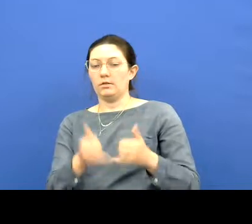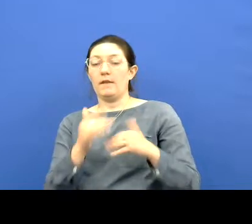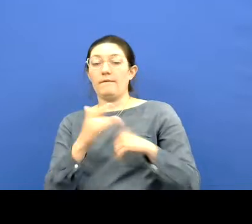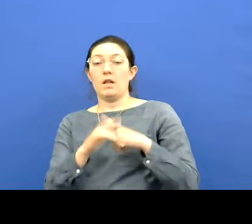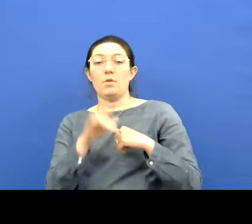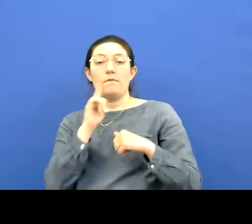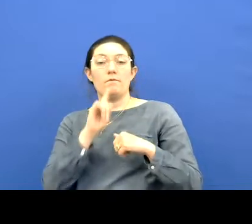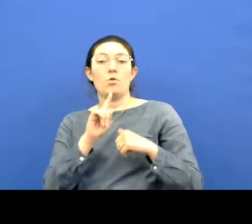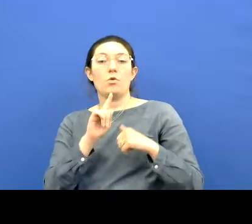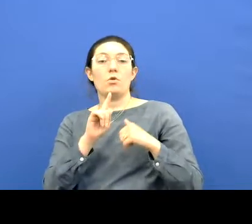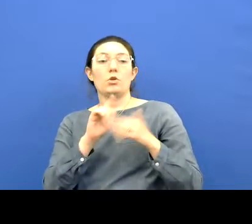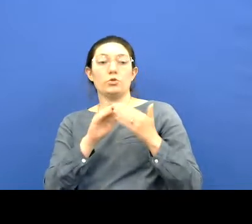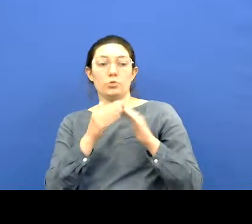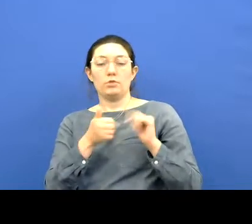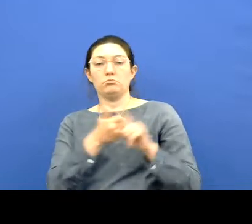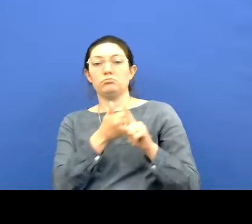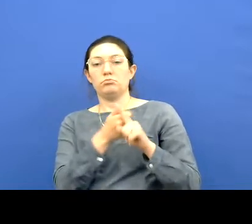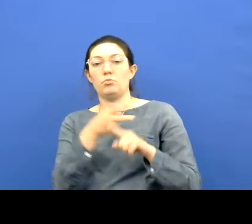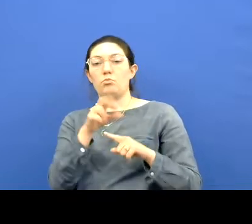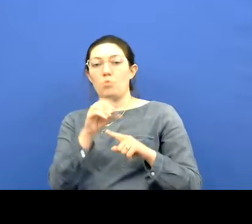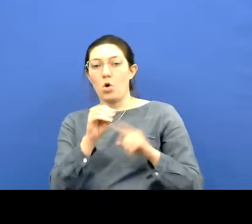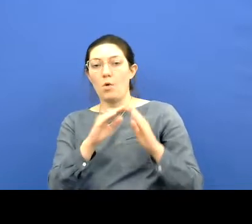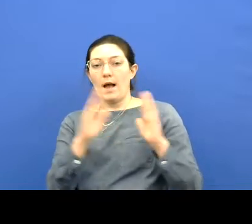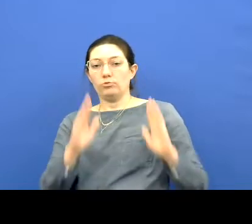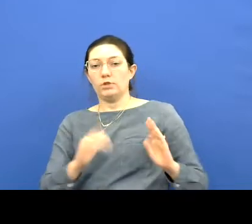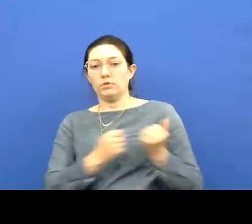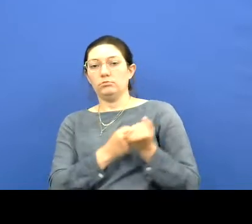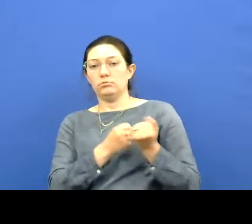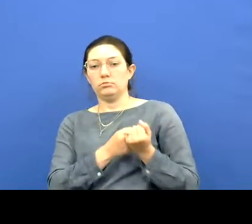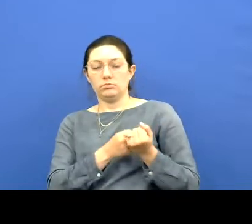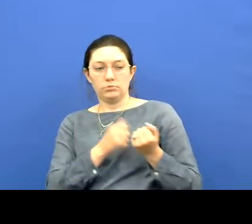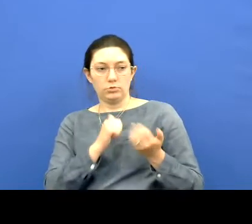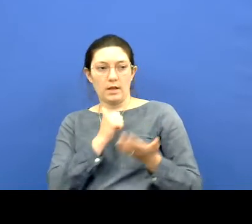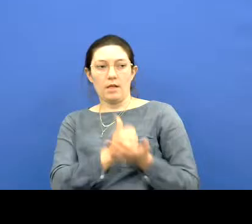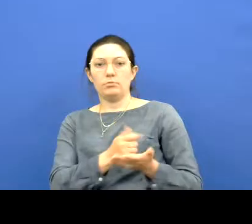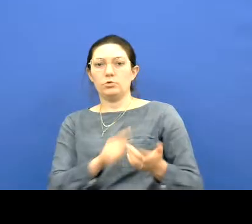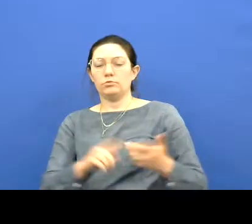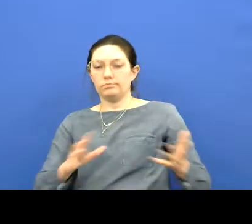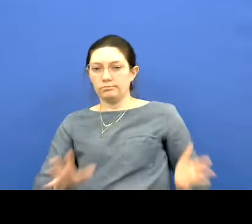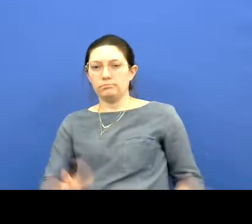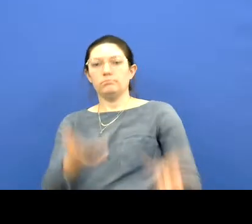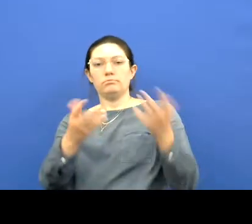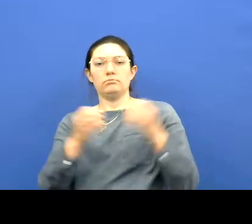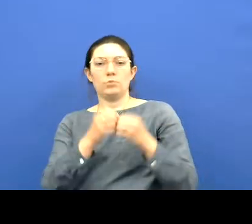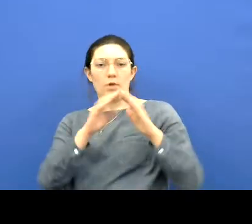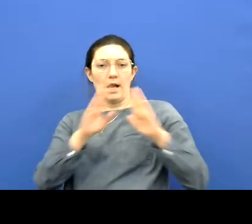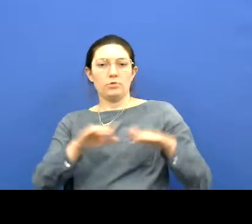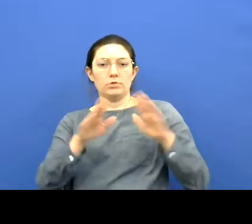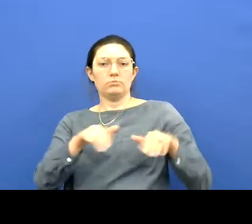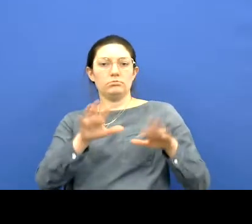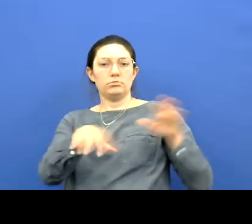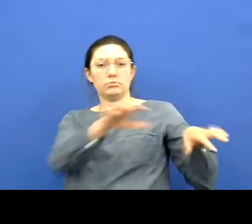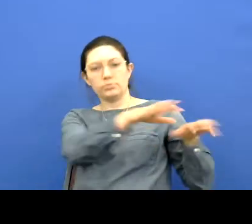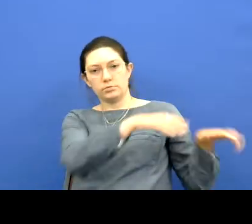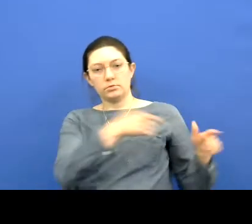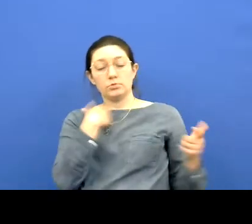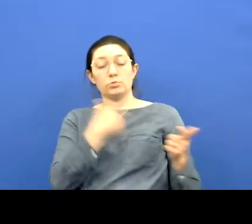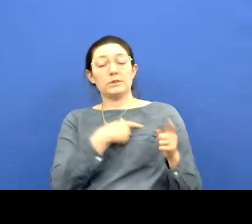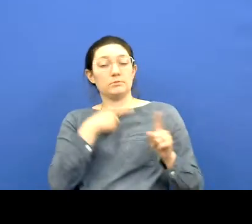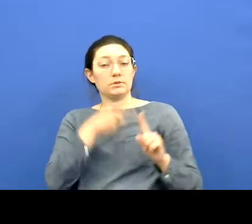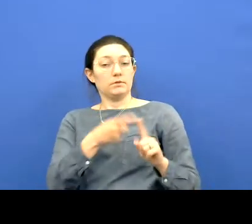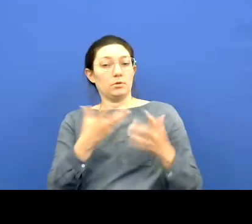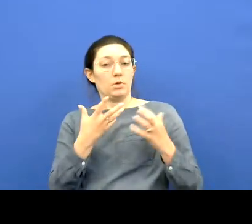that are pro housing to put in infrastructure to help spur additional housing. And what we're specifically looking